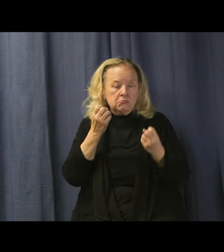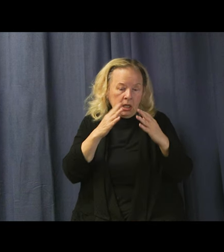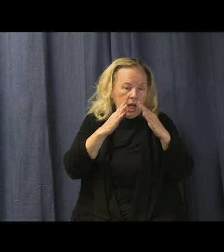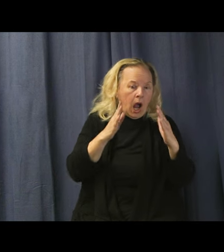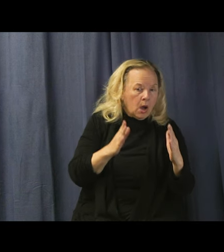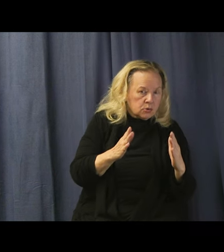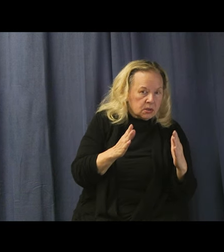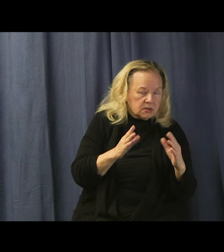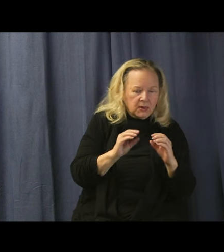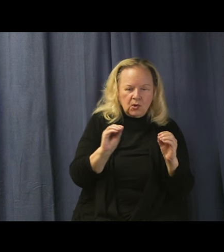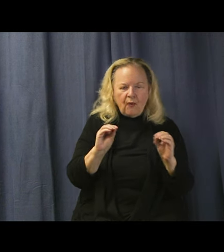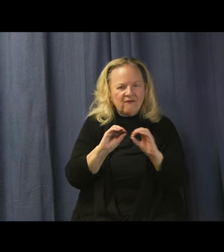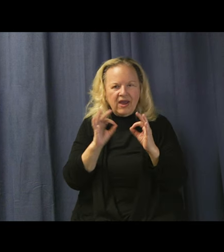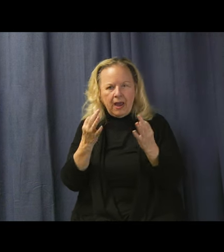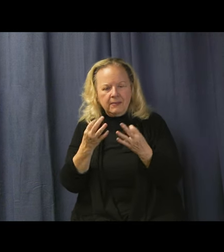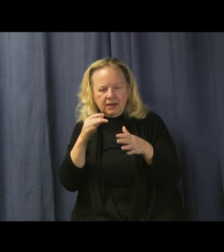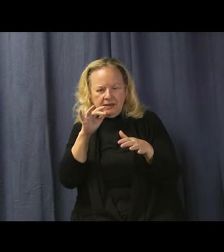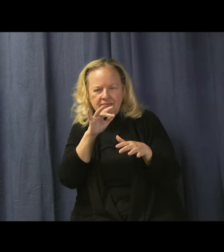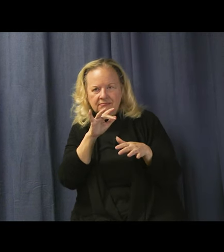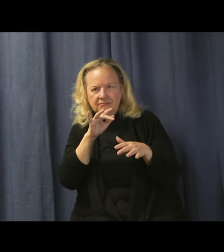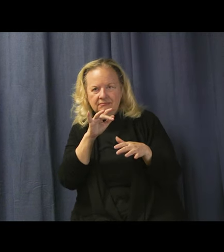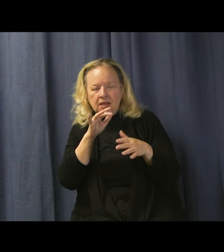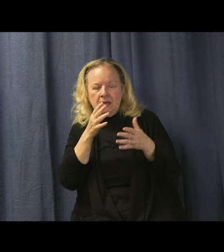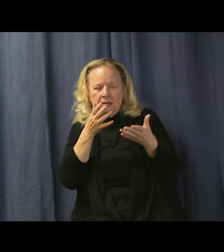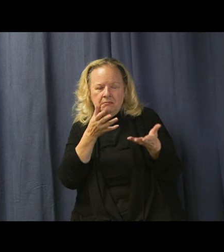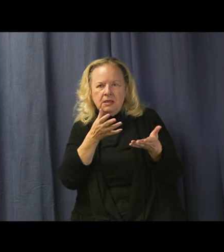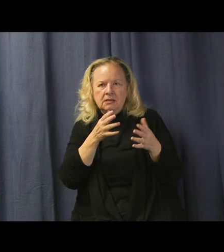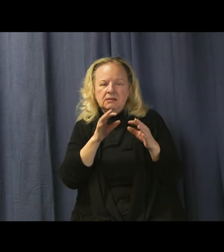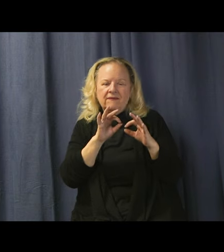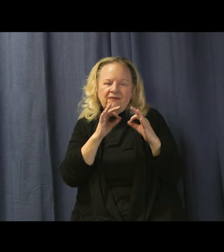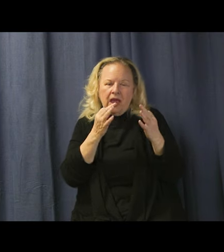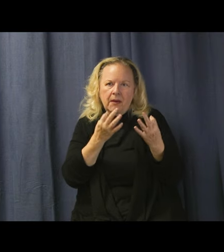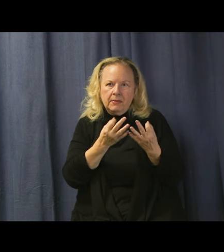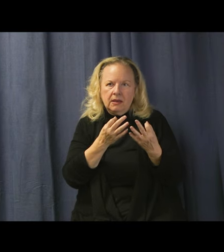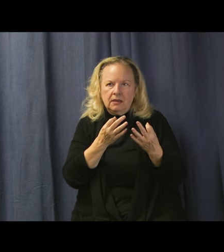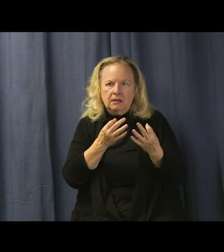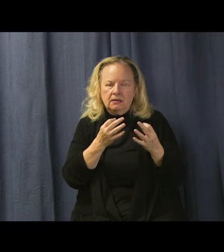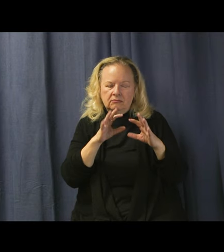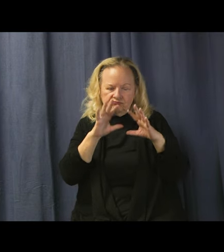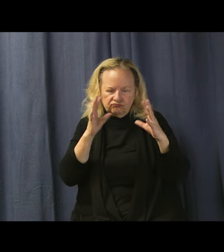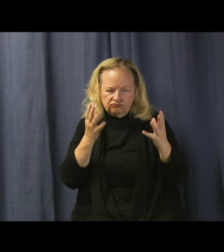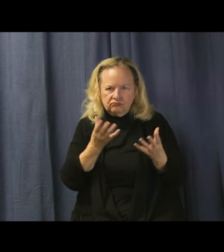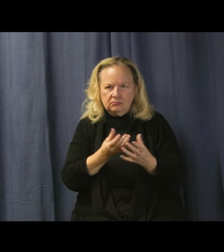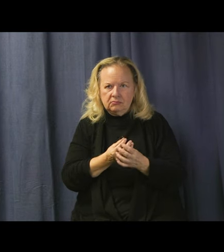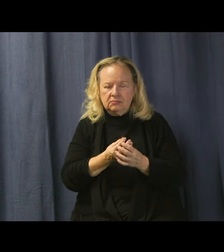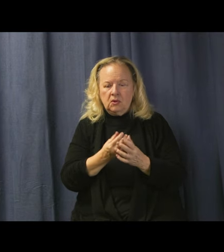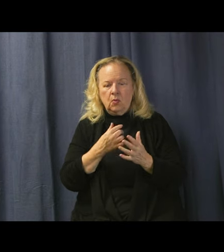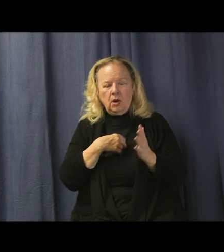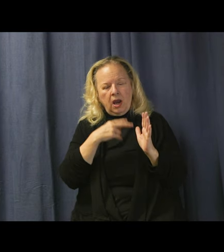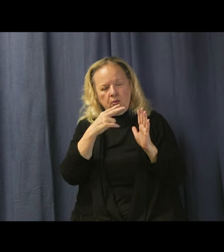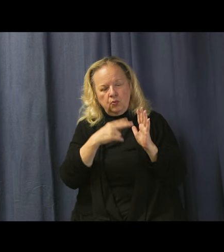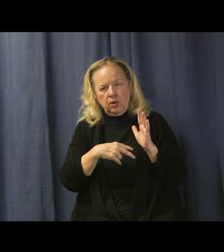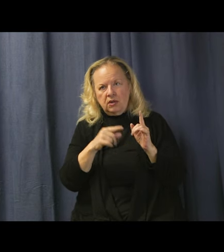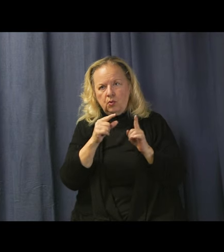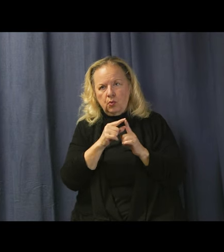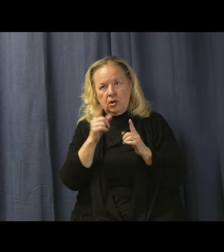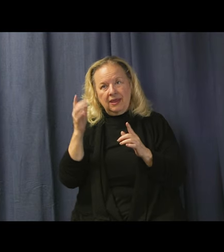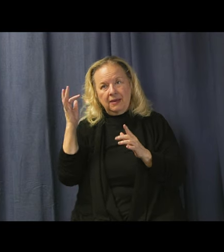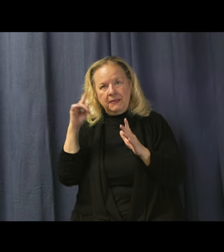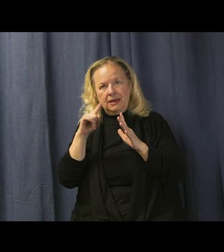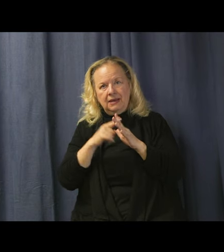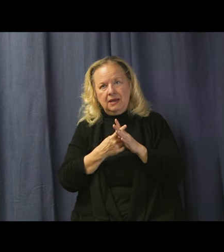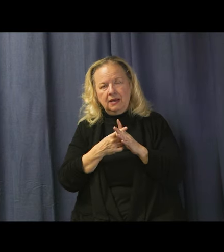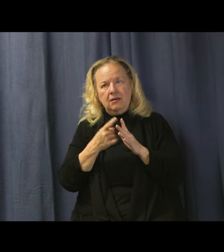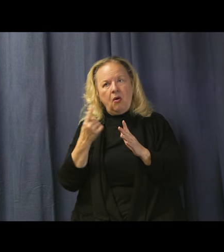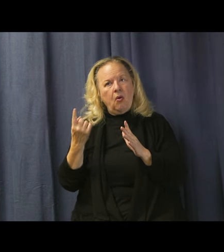sale, but there's no family in it. Okay, bayit means a family. So do you know what that means? When I read the word in the beginning,